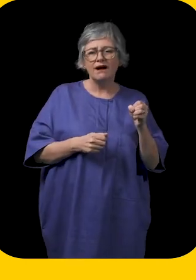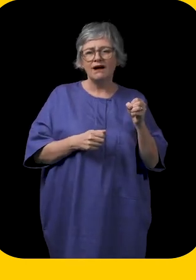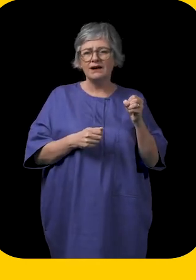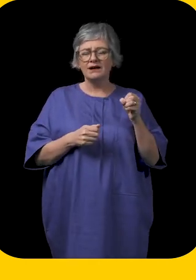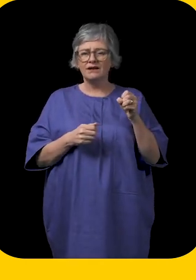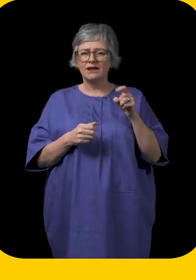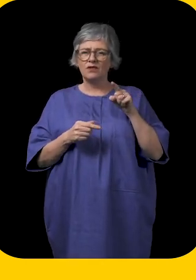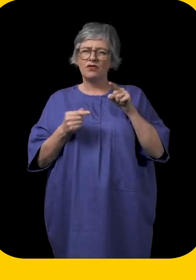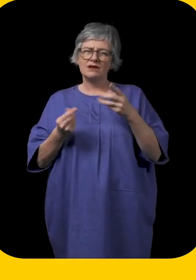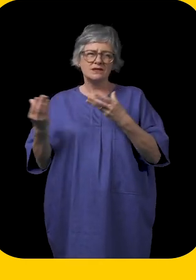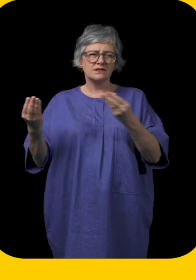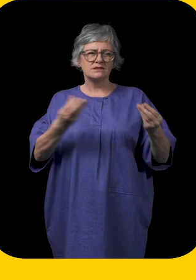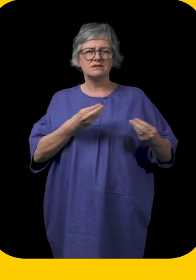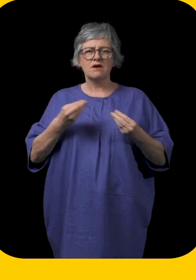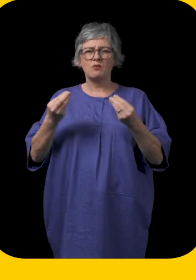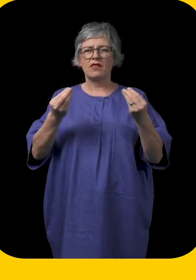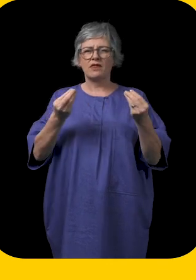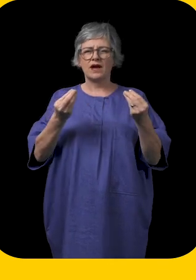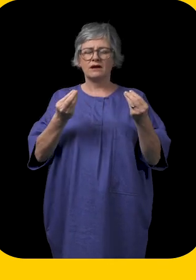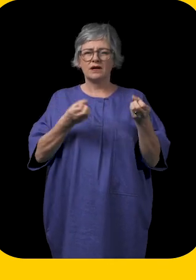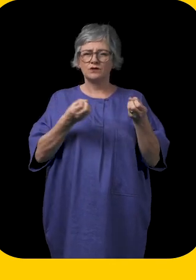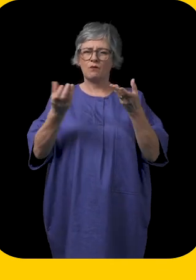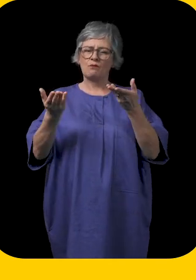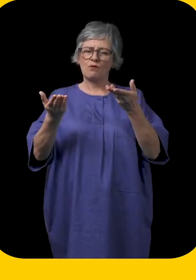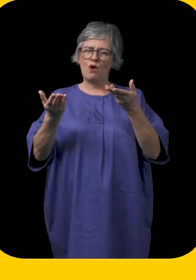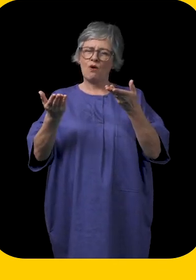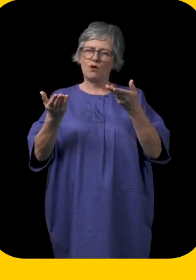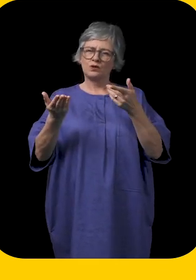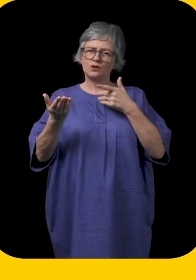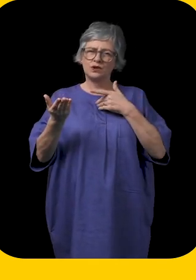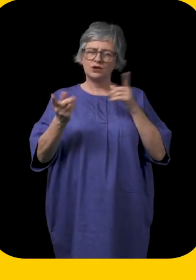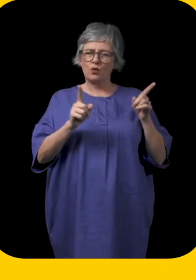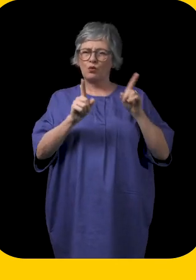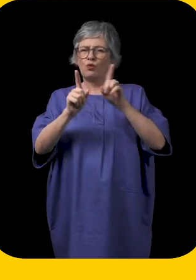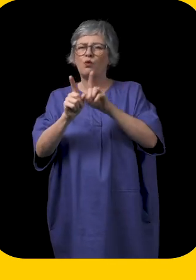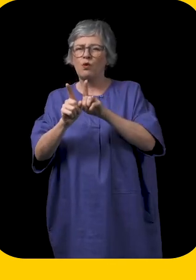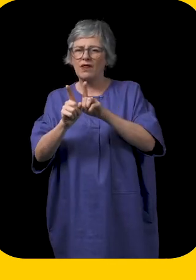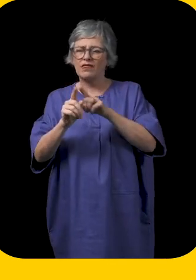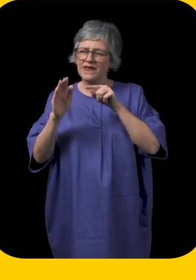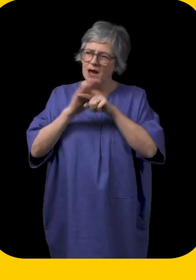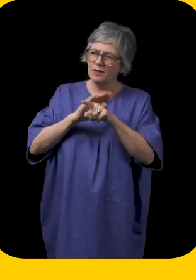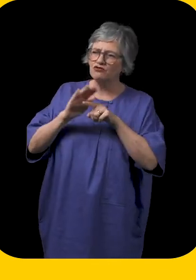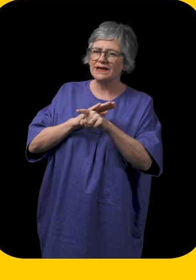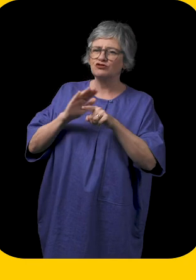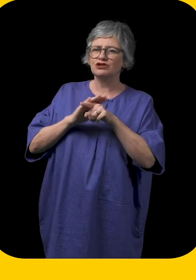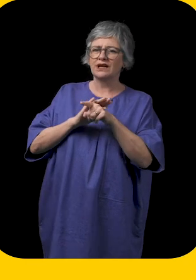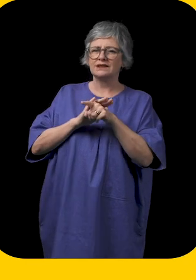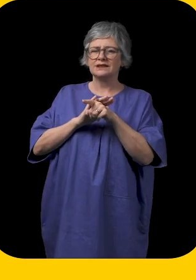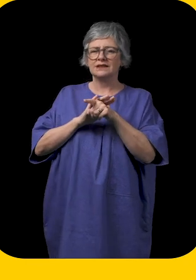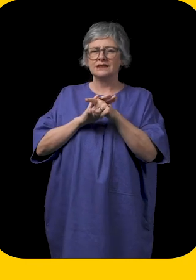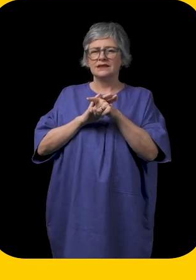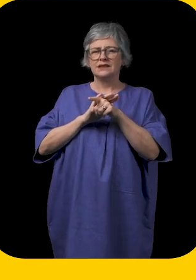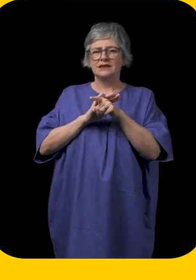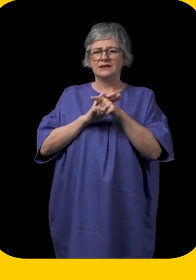Africa. And this is something that has brought, you know, that had come with immigration, with the waves